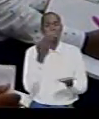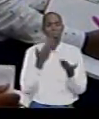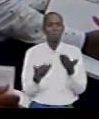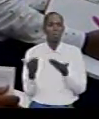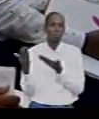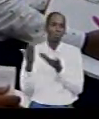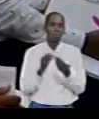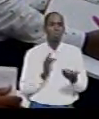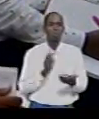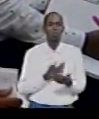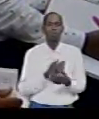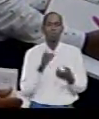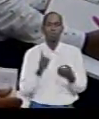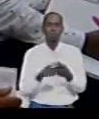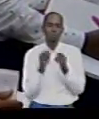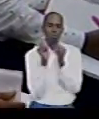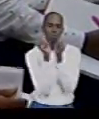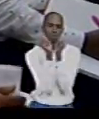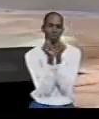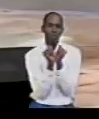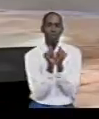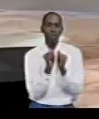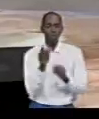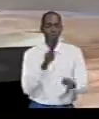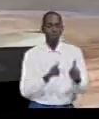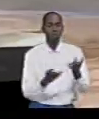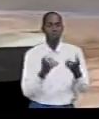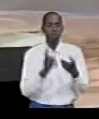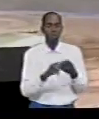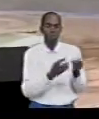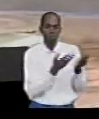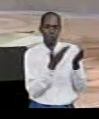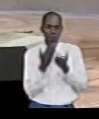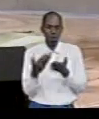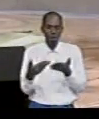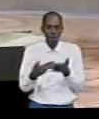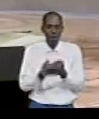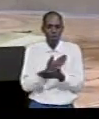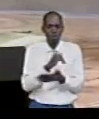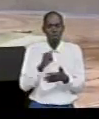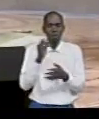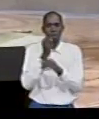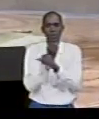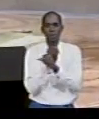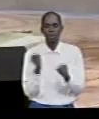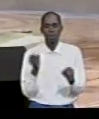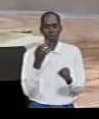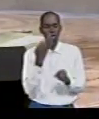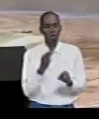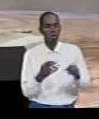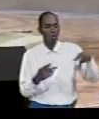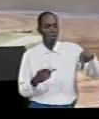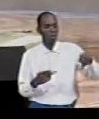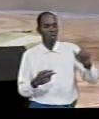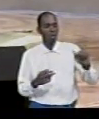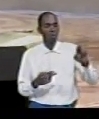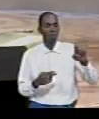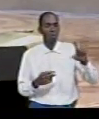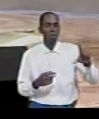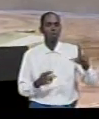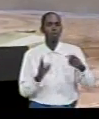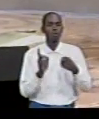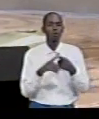into bondage. They wanted to bring the converts of Paul the Apostle to the